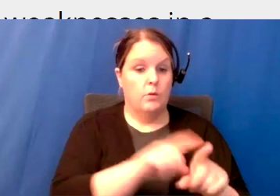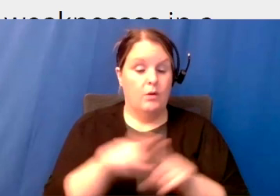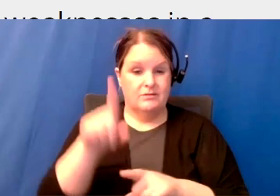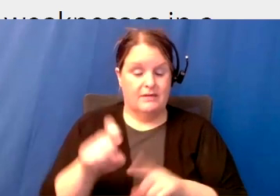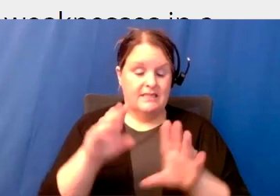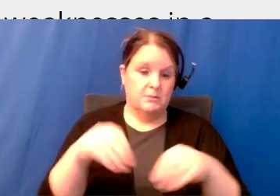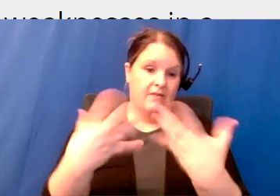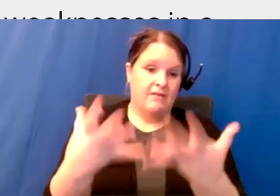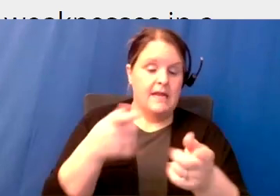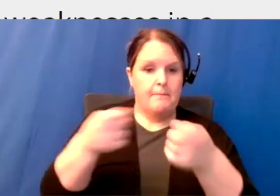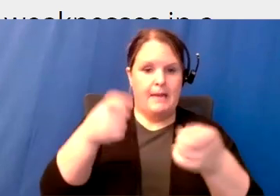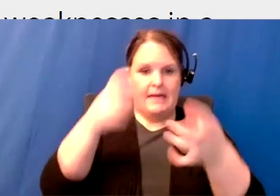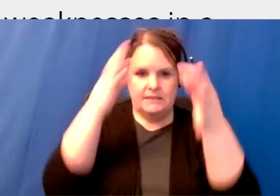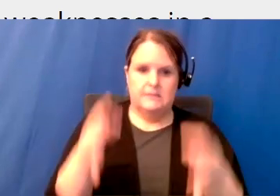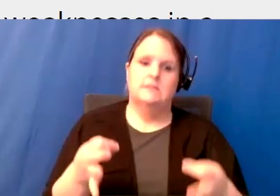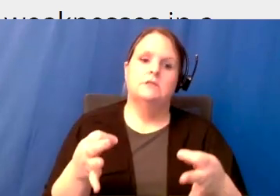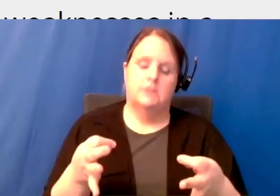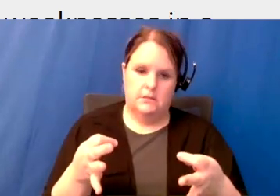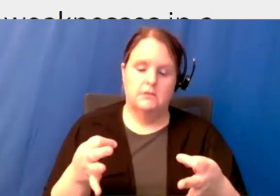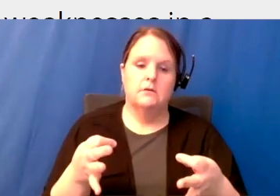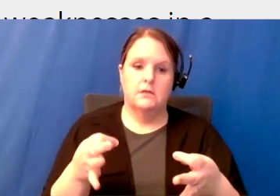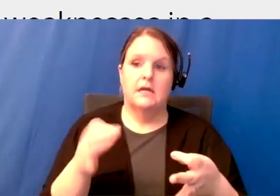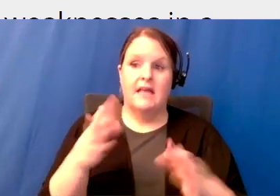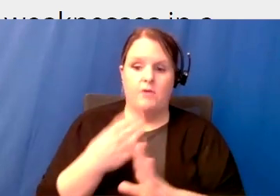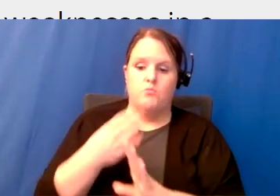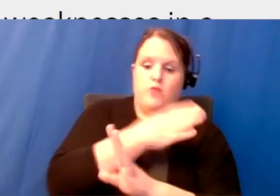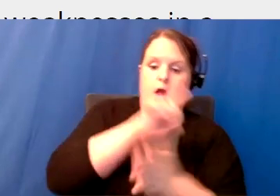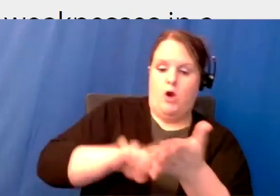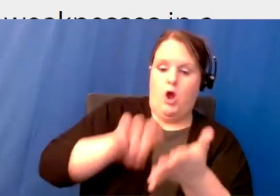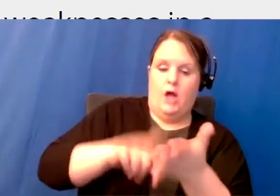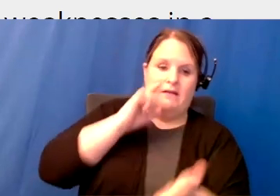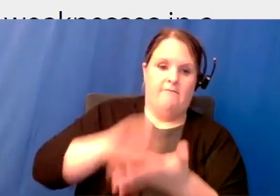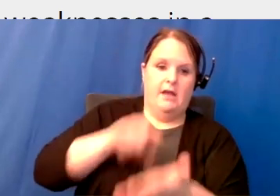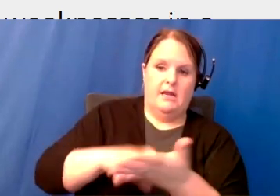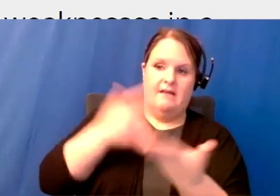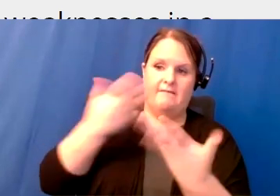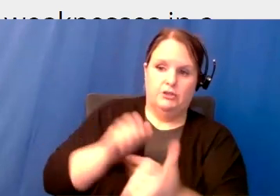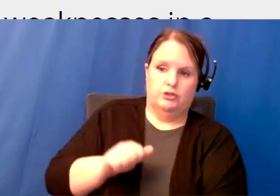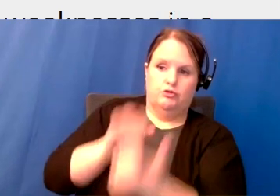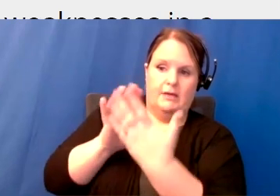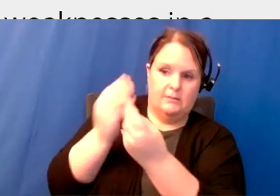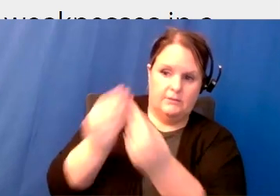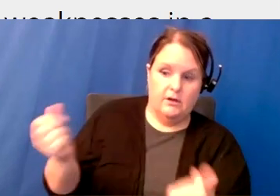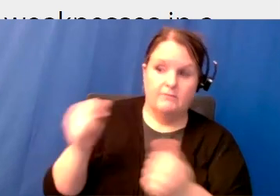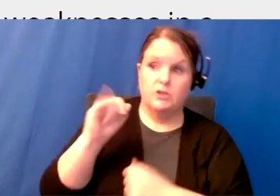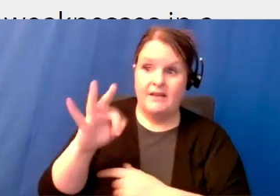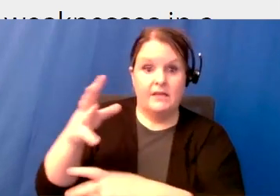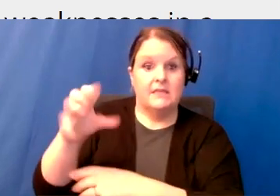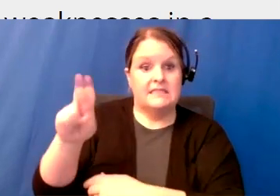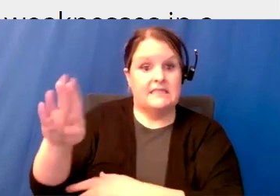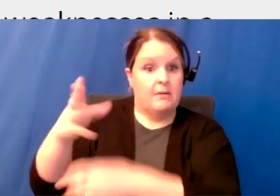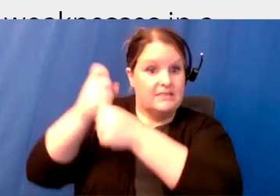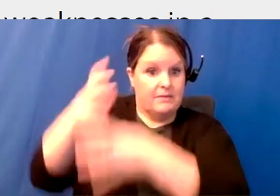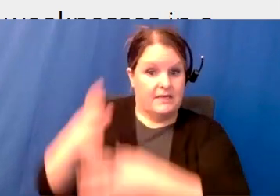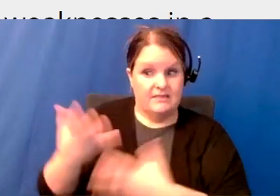issue a management decision as to whether prior audit findings have been addressed and resolved. So if the subrecipient did undergo a